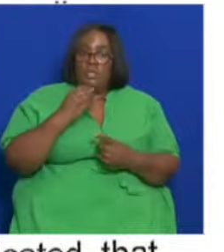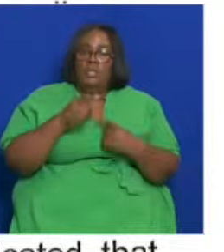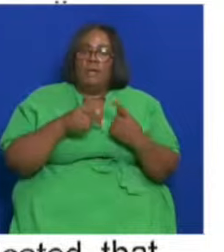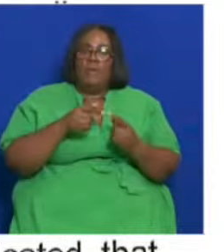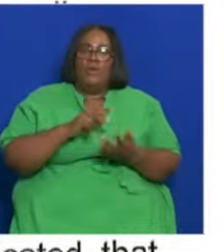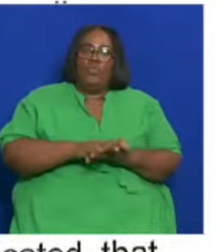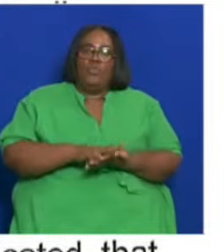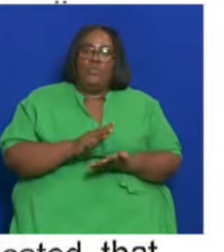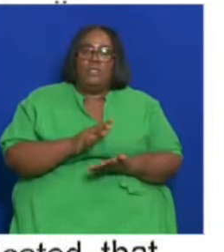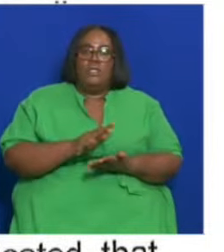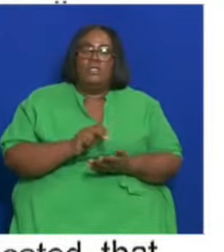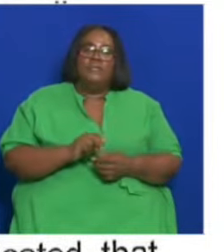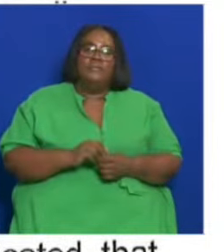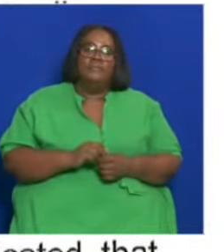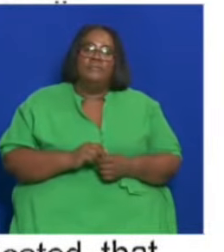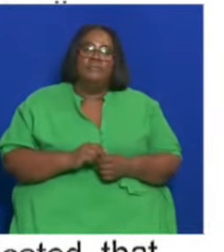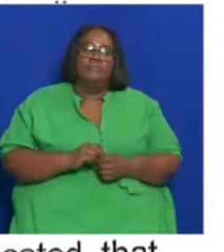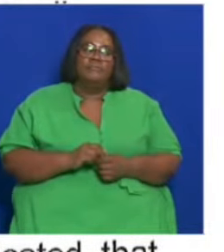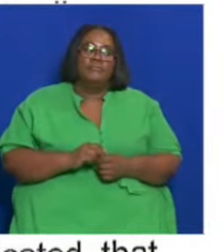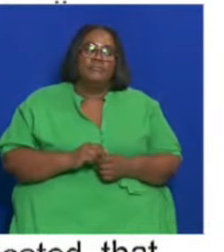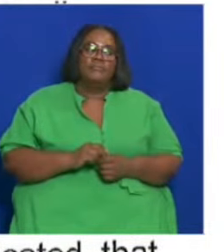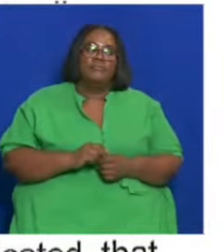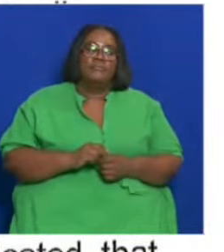the authorization